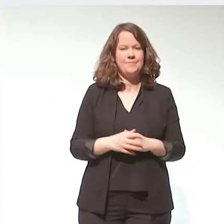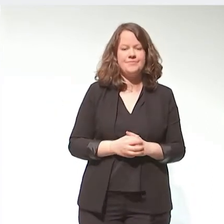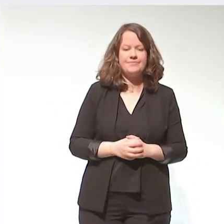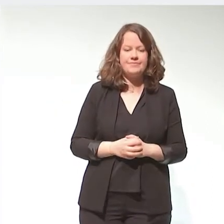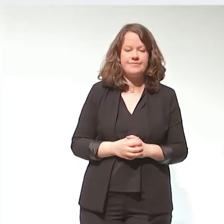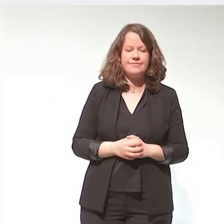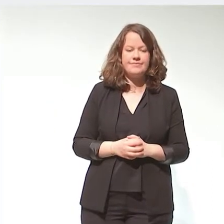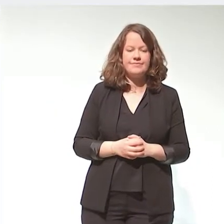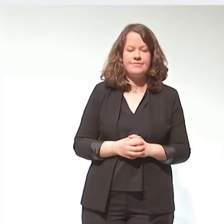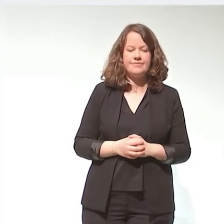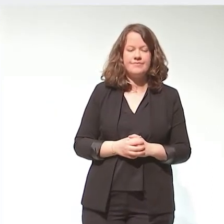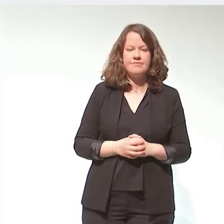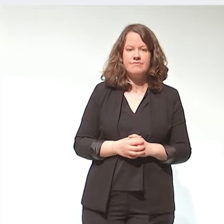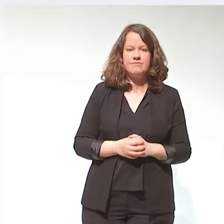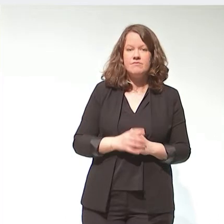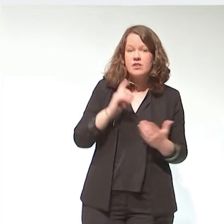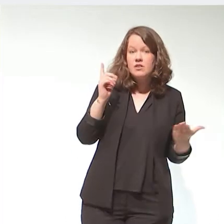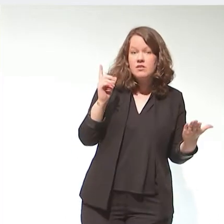accept